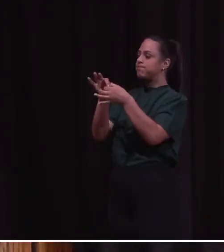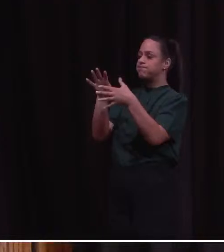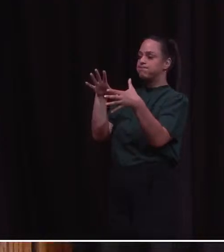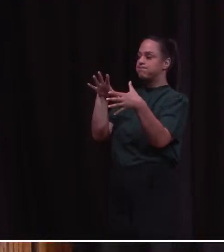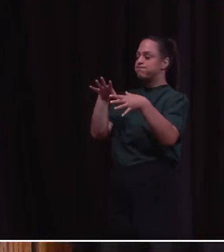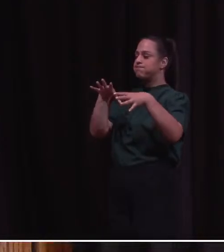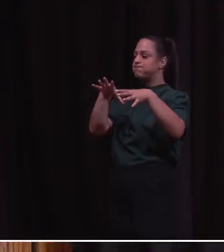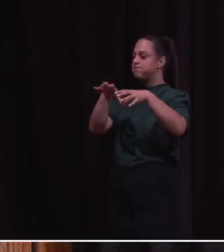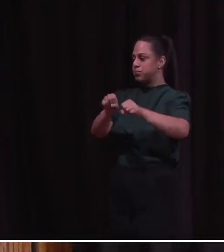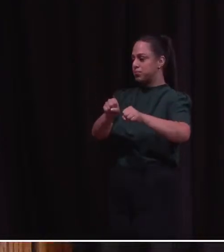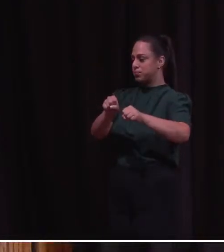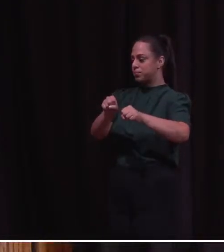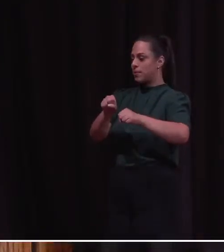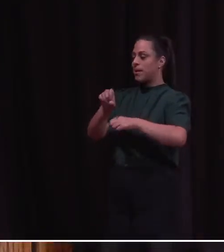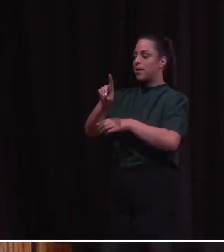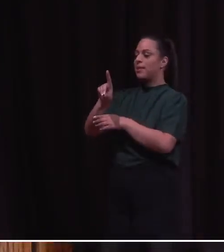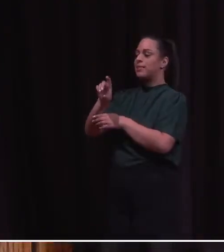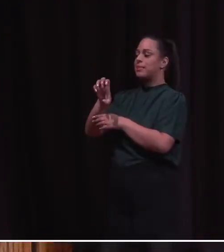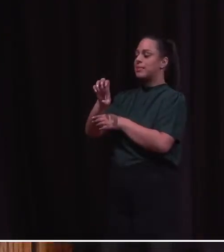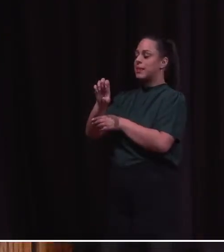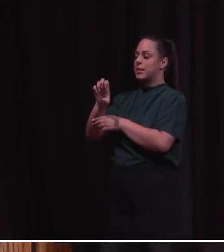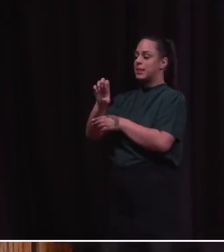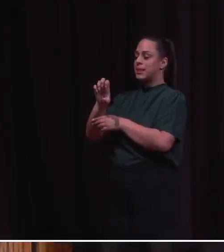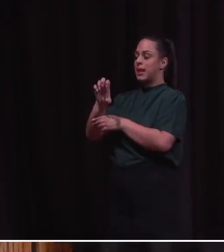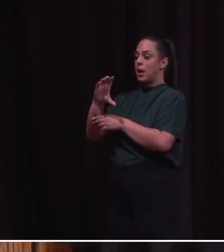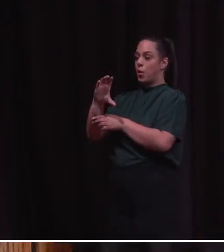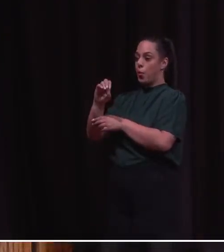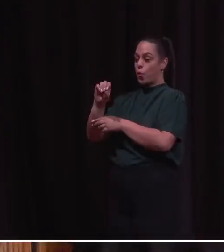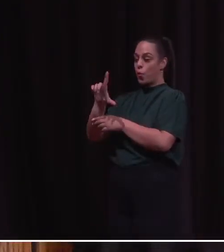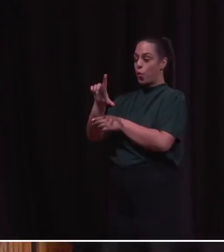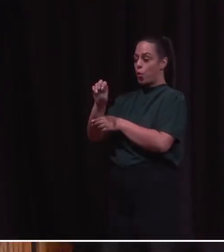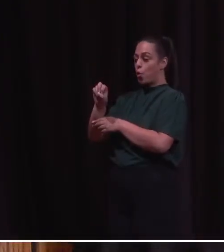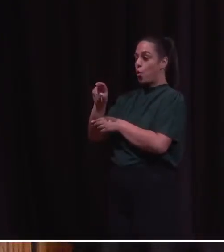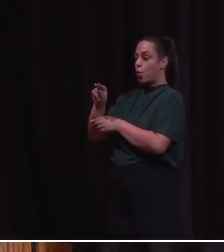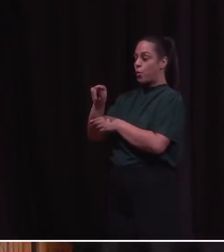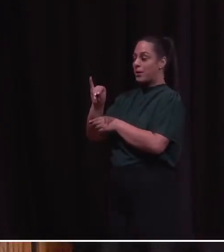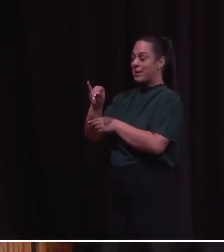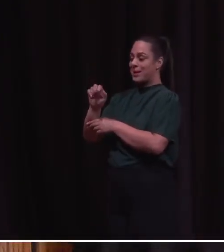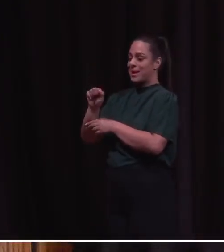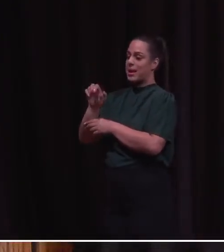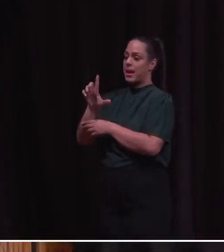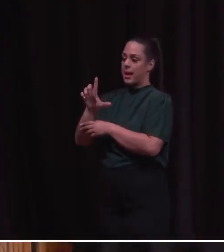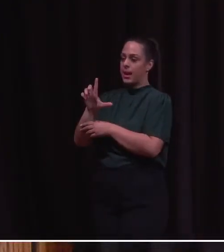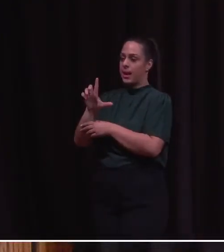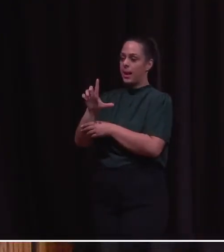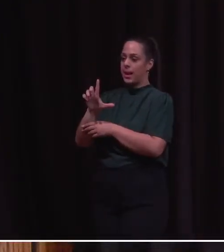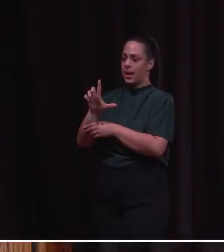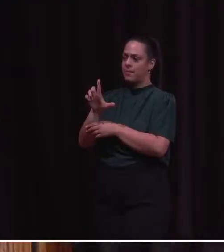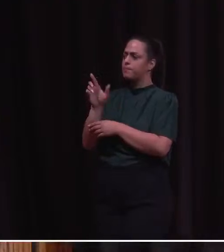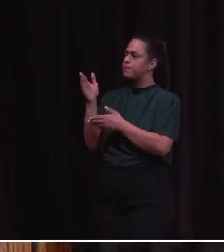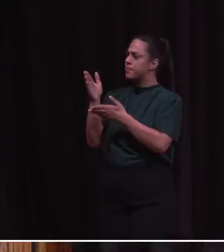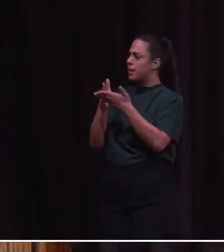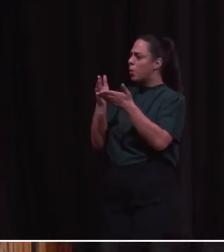in addressing me, called me a decolonial feminist, and I immediately rejected